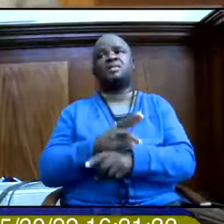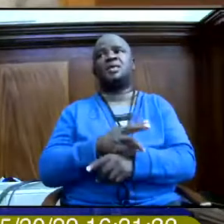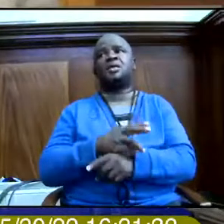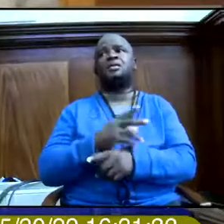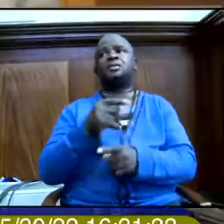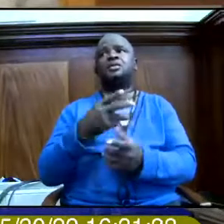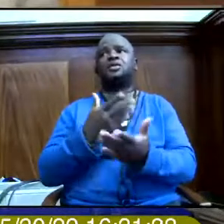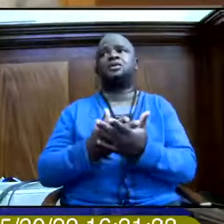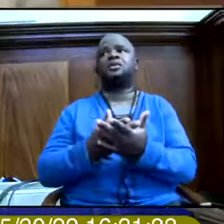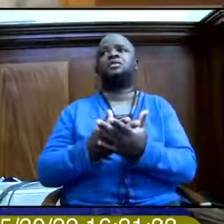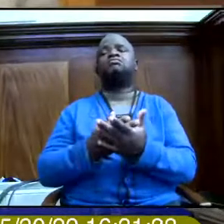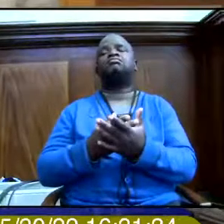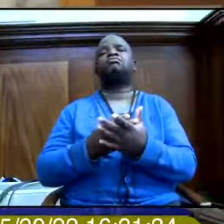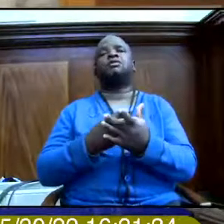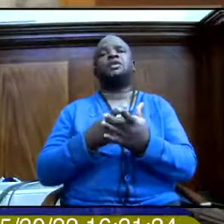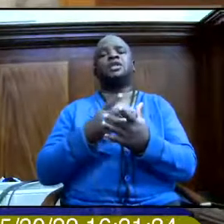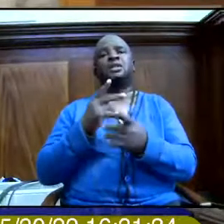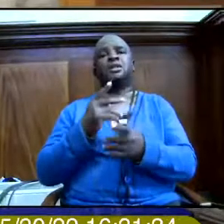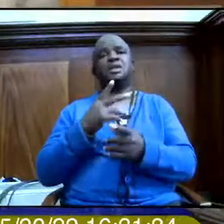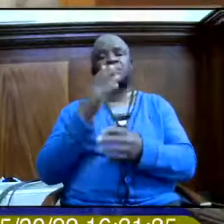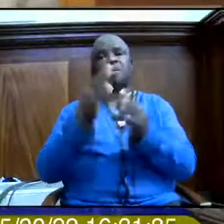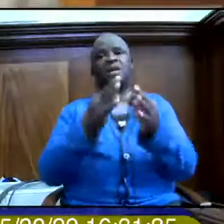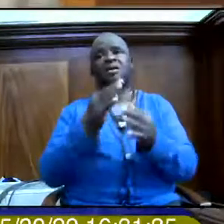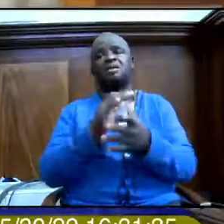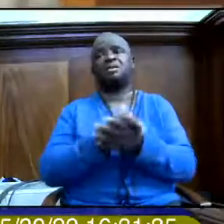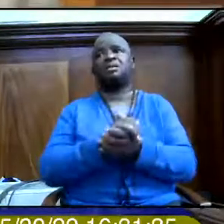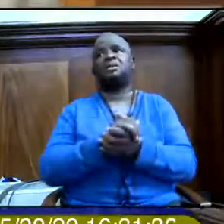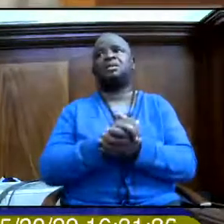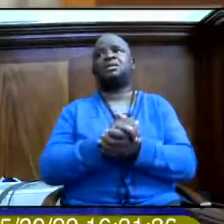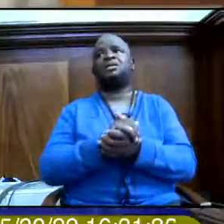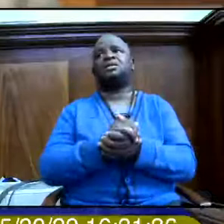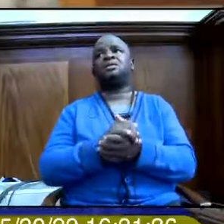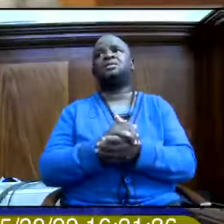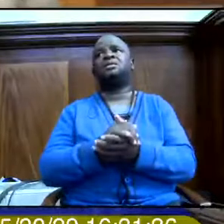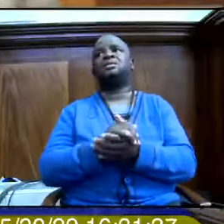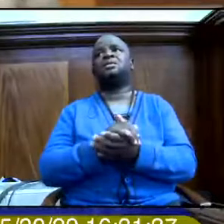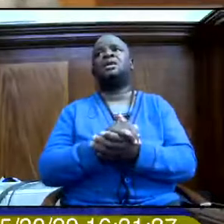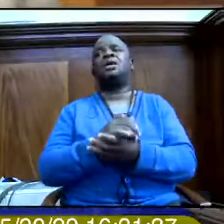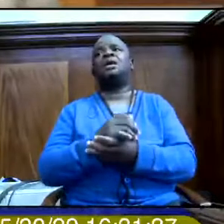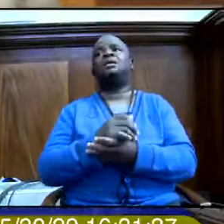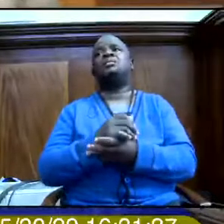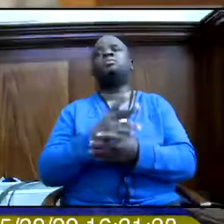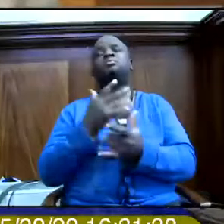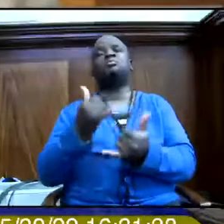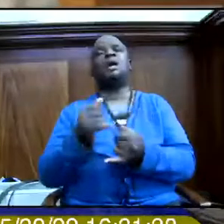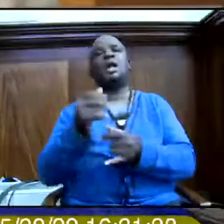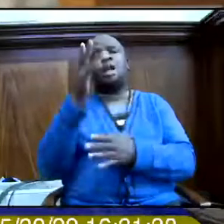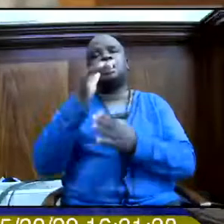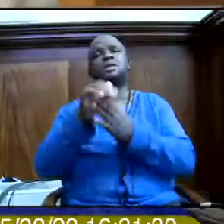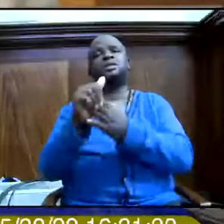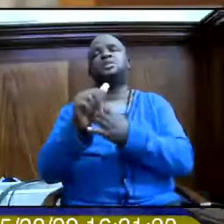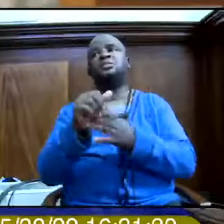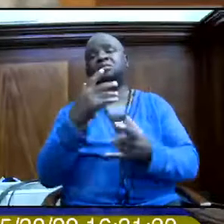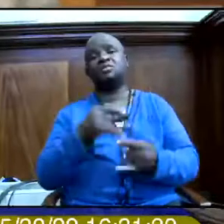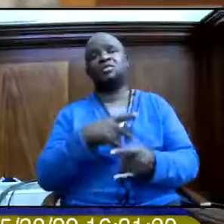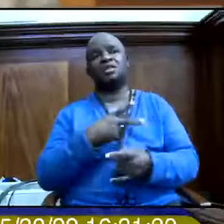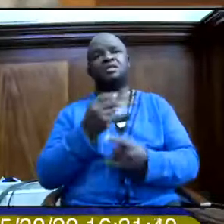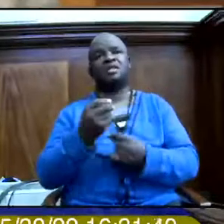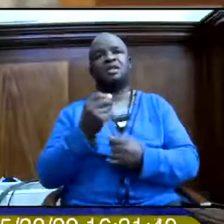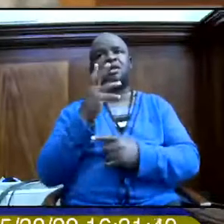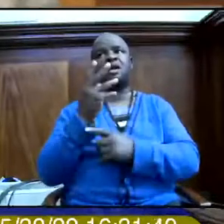will account to us and say tell us exactly how many interns have we had in the free